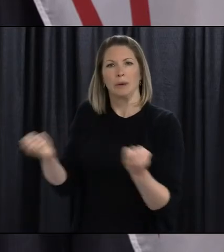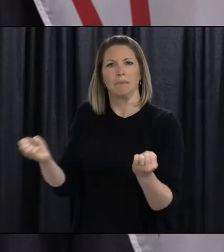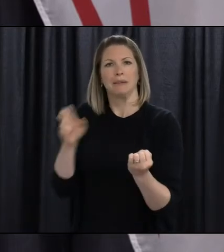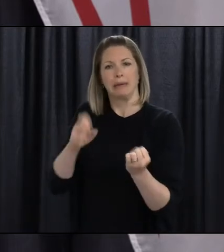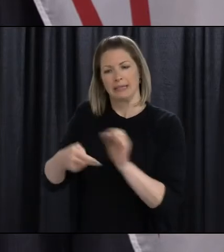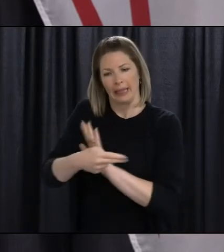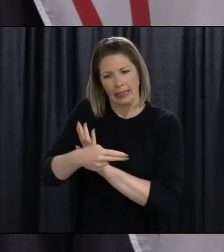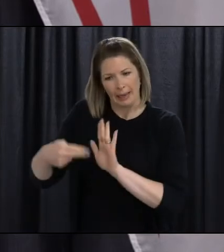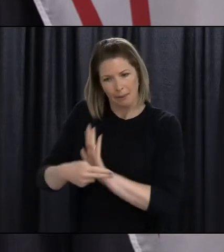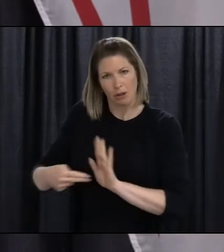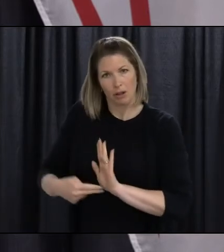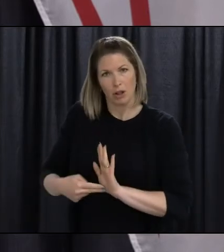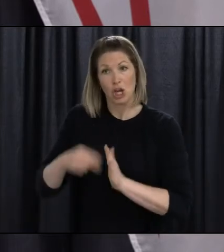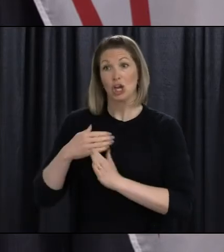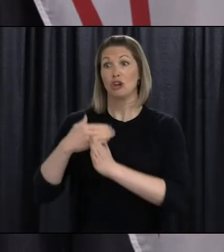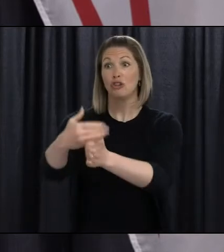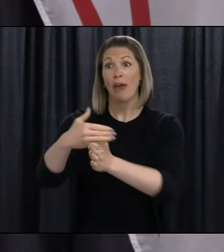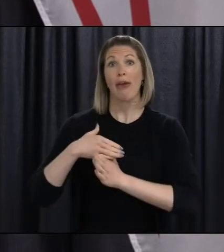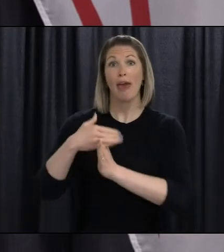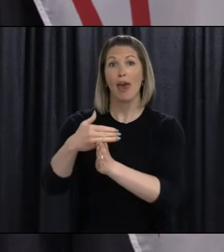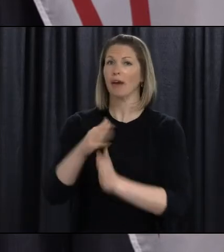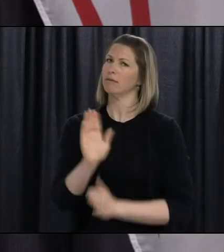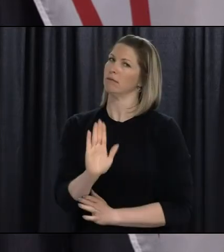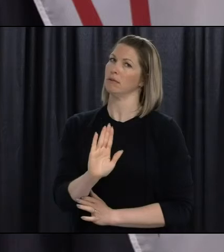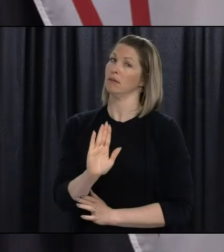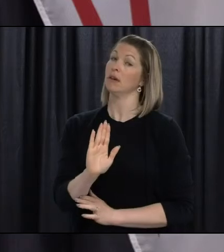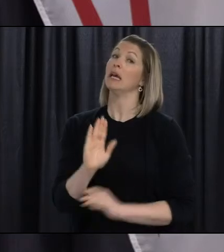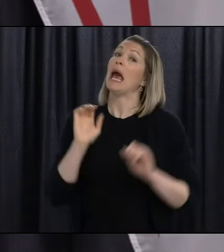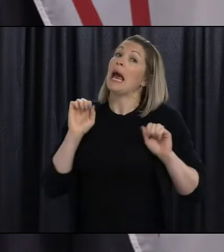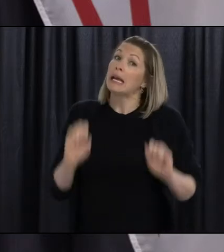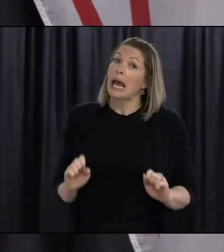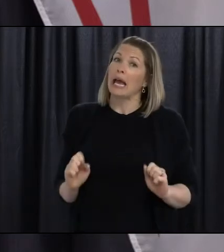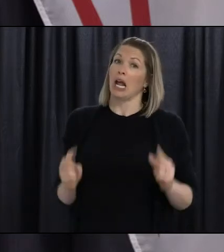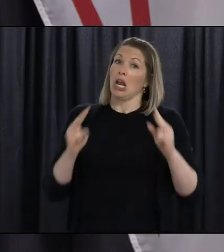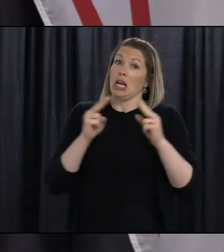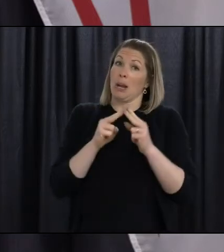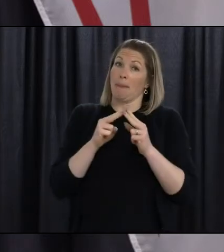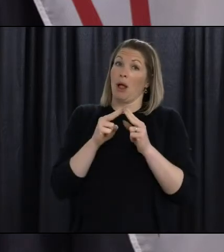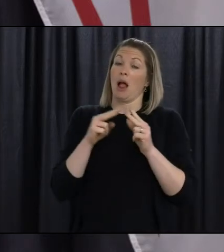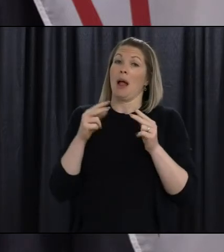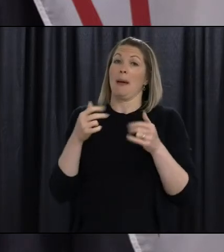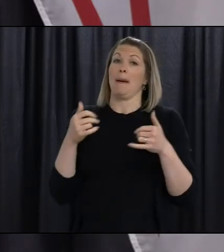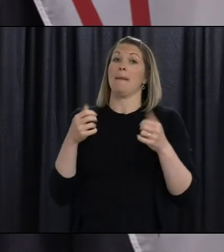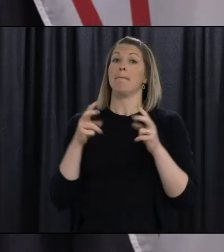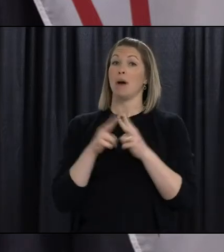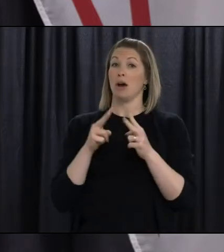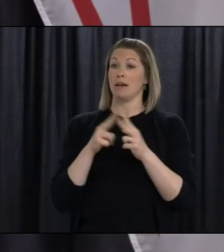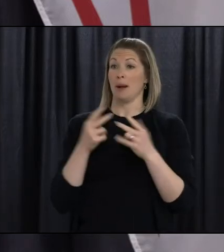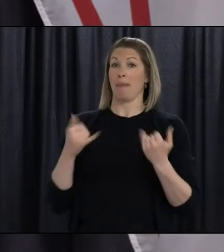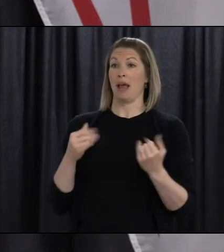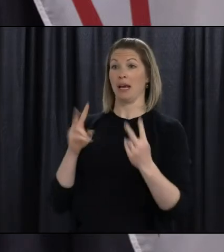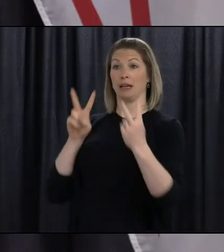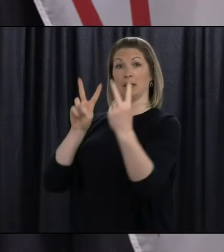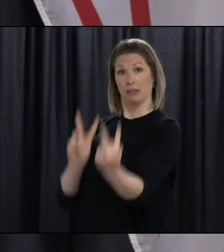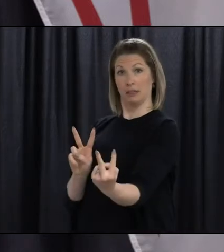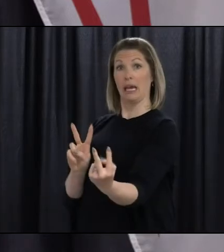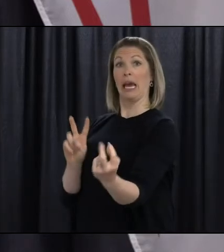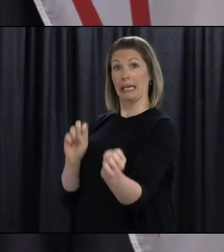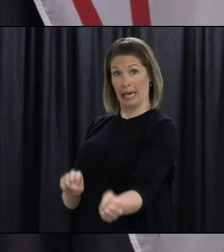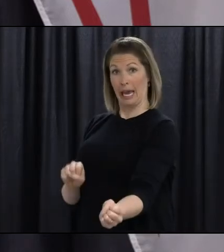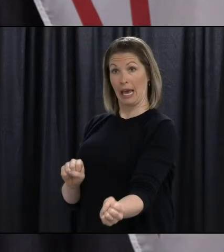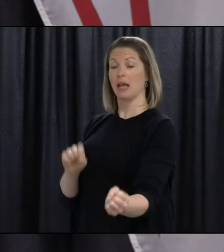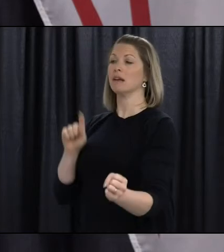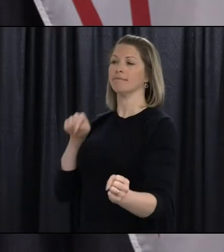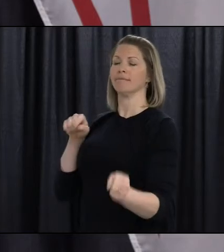times, but doubles tennis is permitted with members of your own double bubble. All common areas must remain